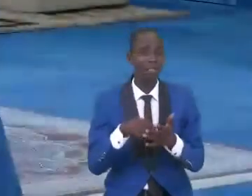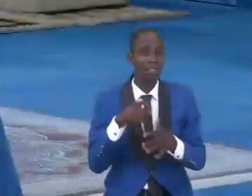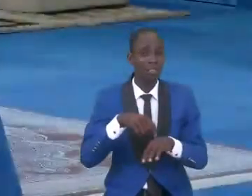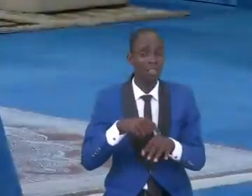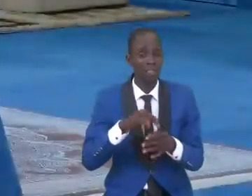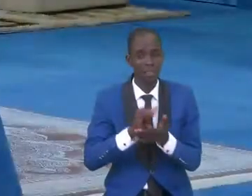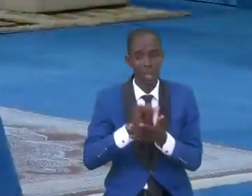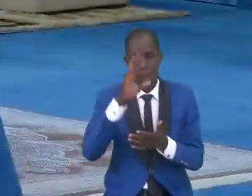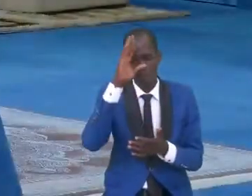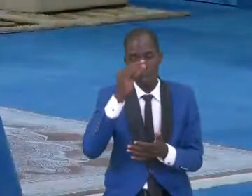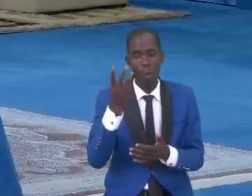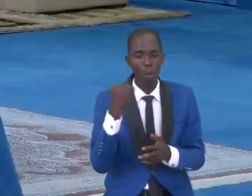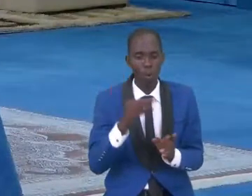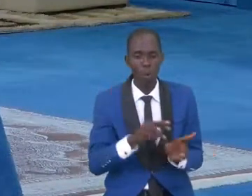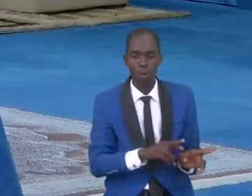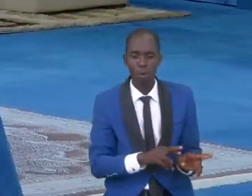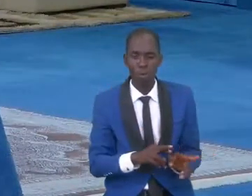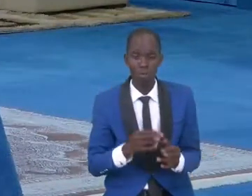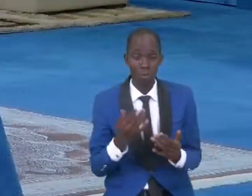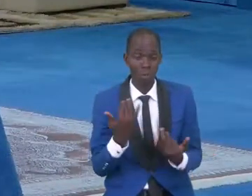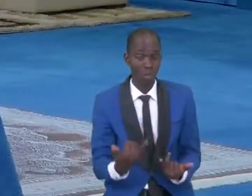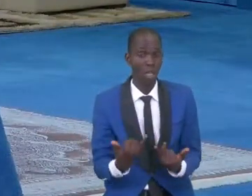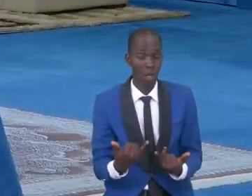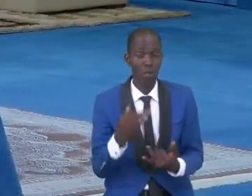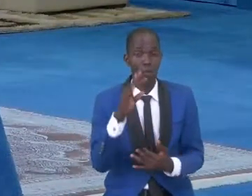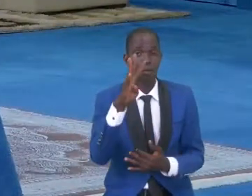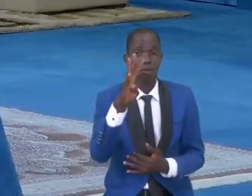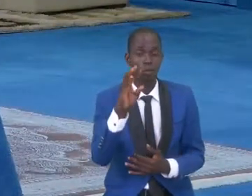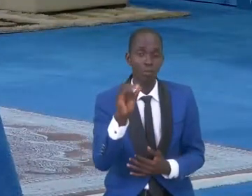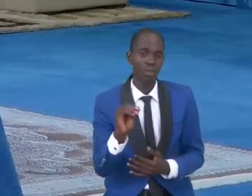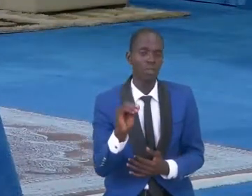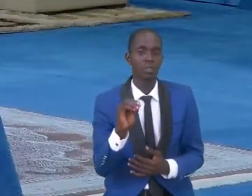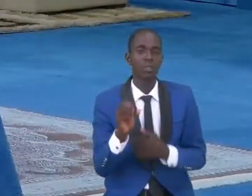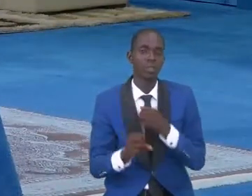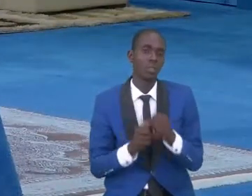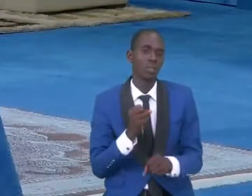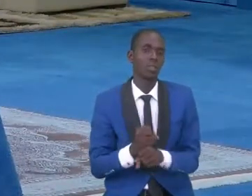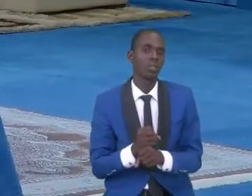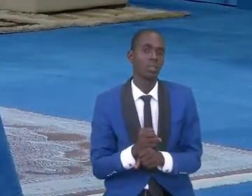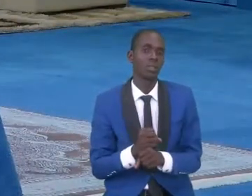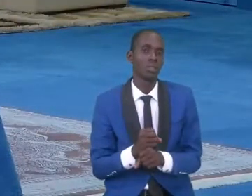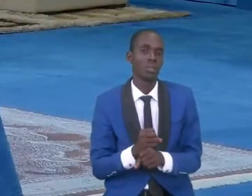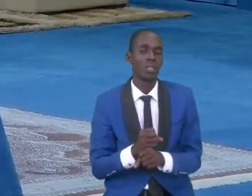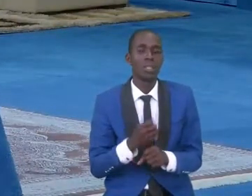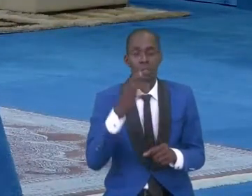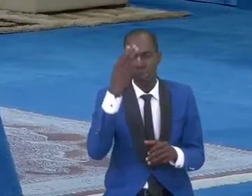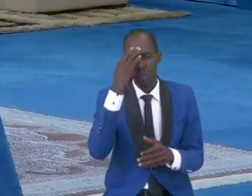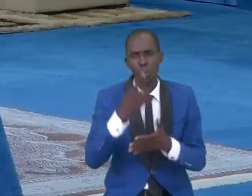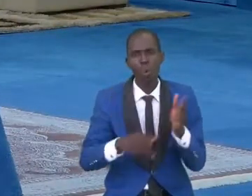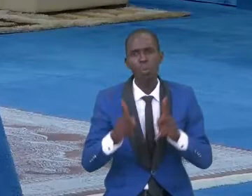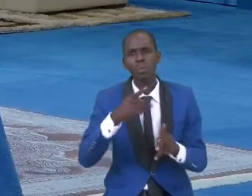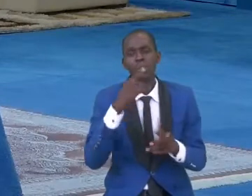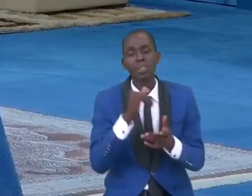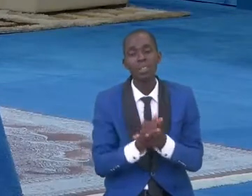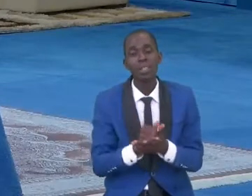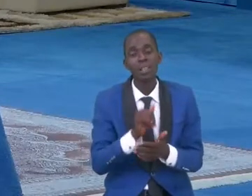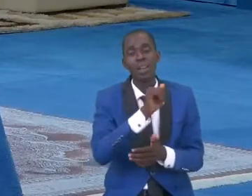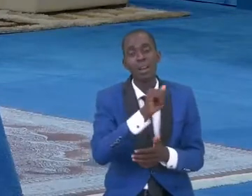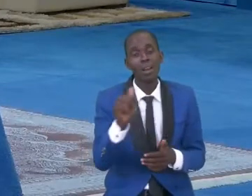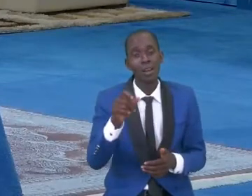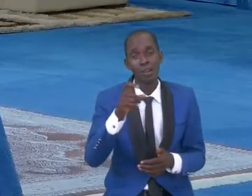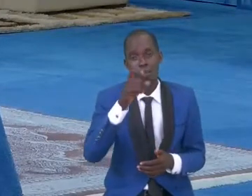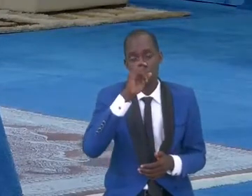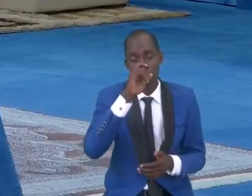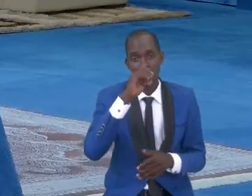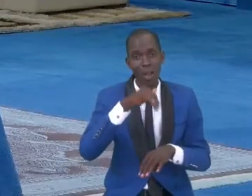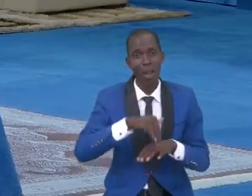40 years of age. You know what people say? They say, a fool at 40